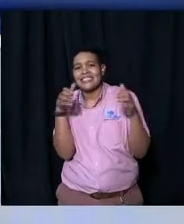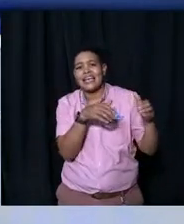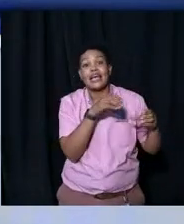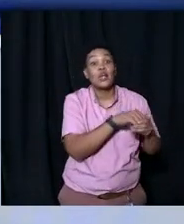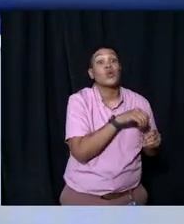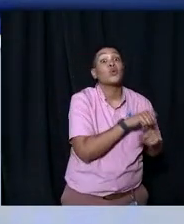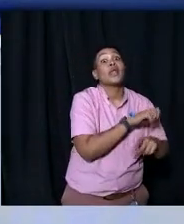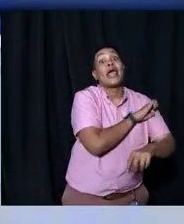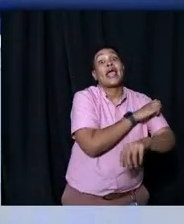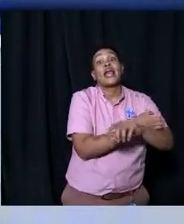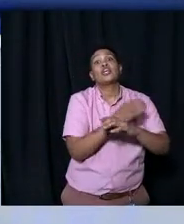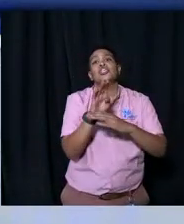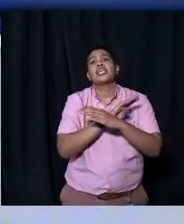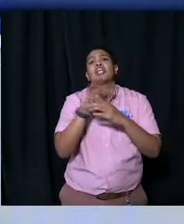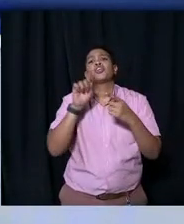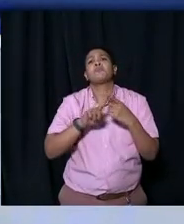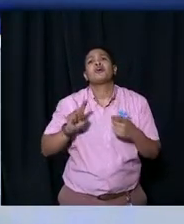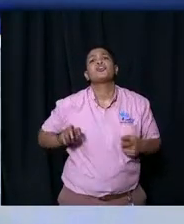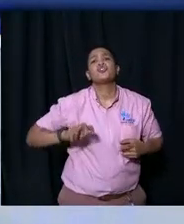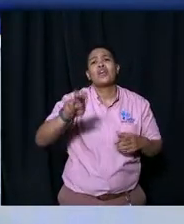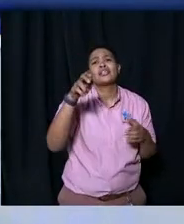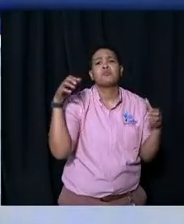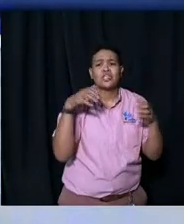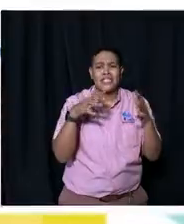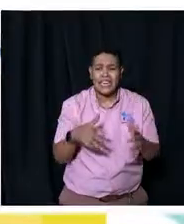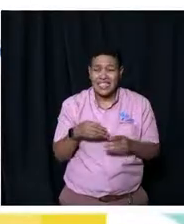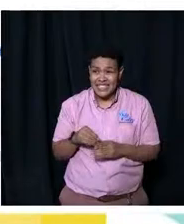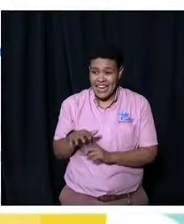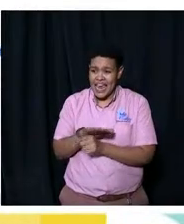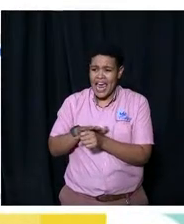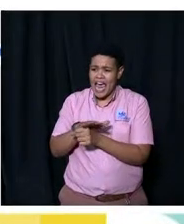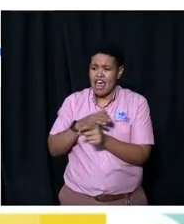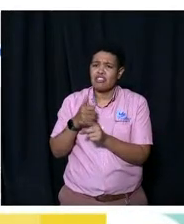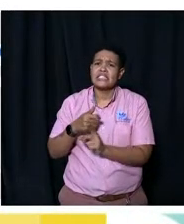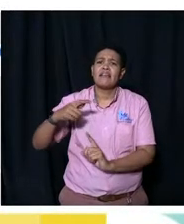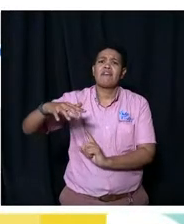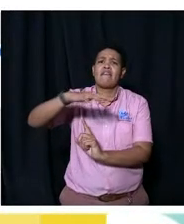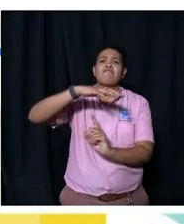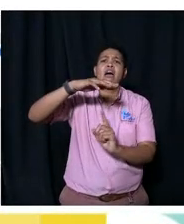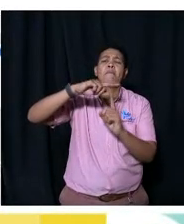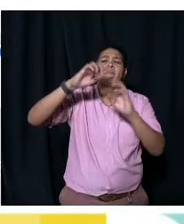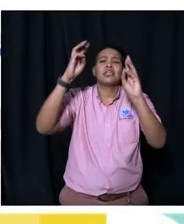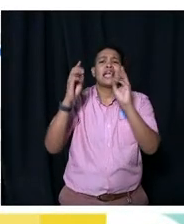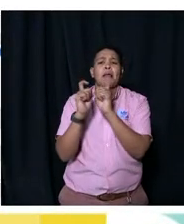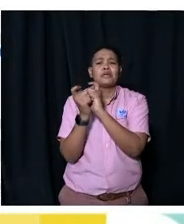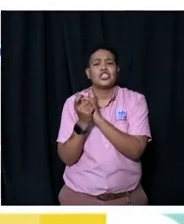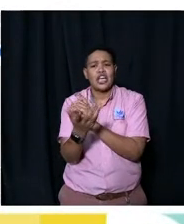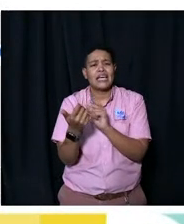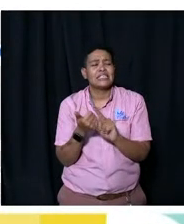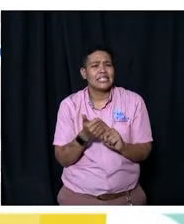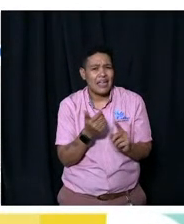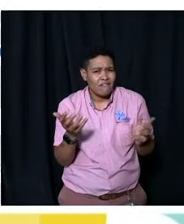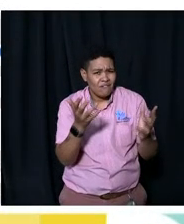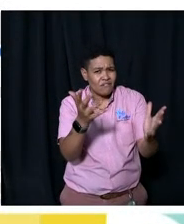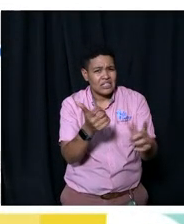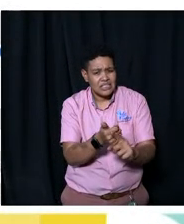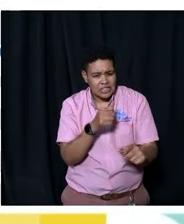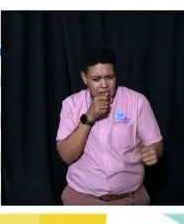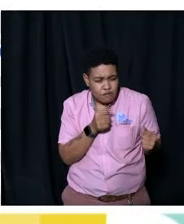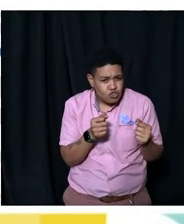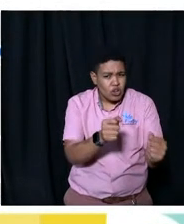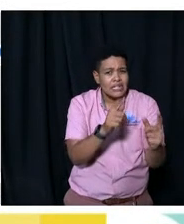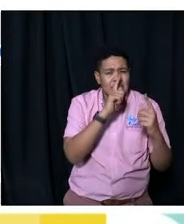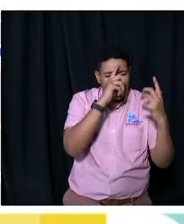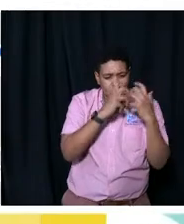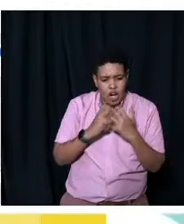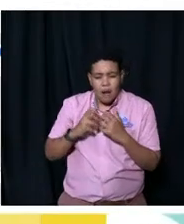the energy, industry, and transport sectors in the areas of environment and climate change, facilitate strategic